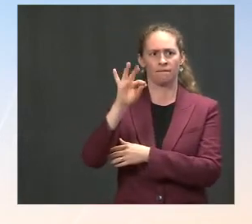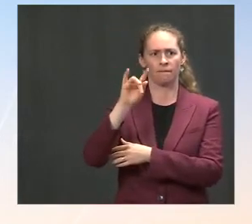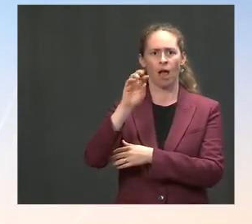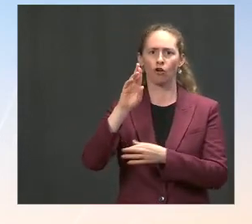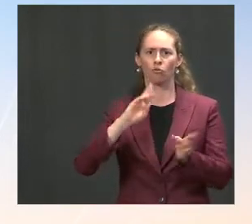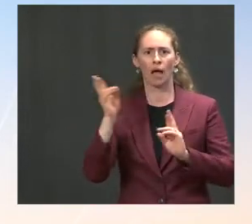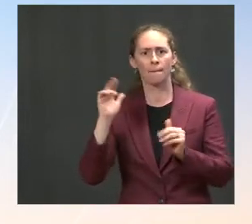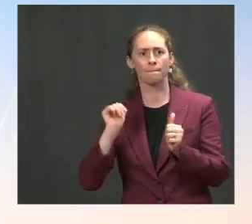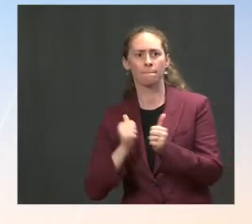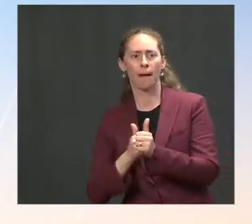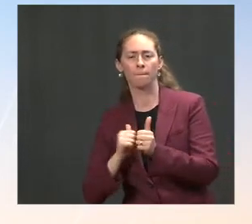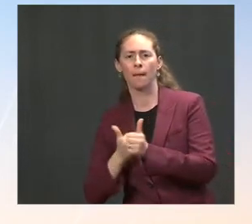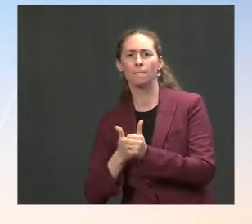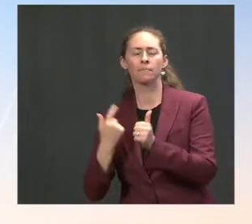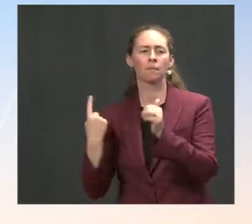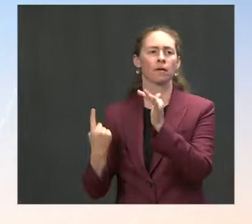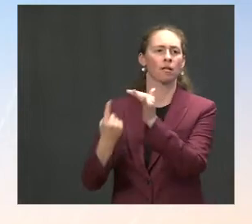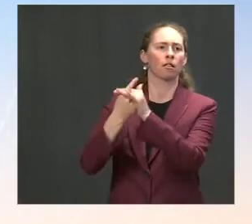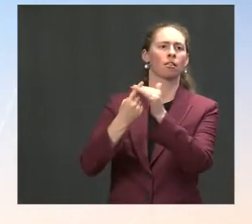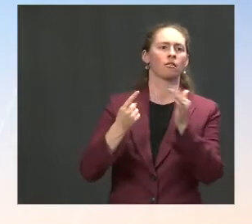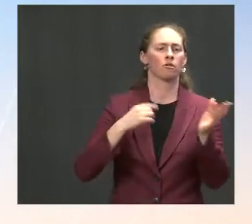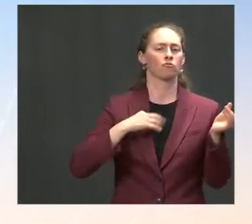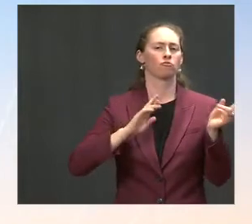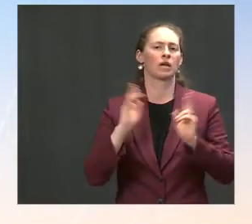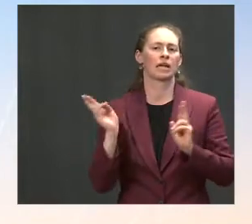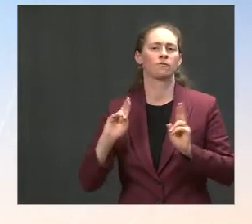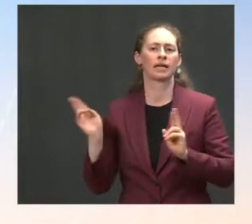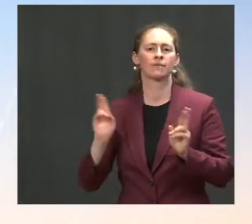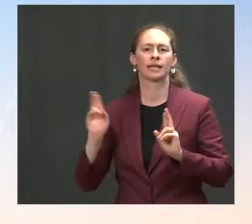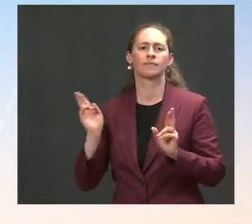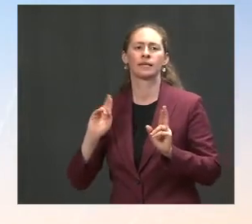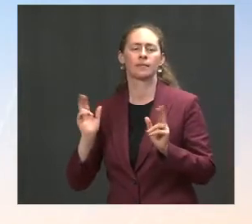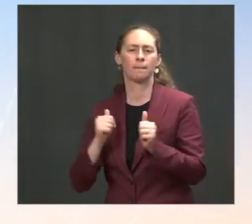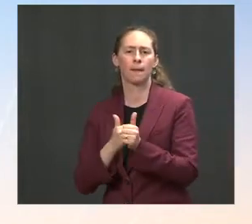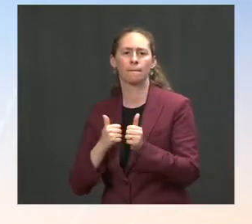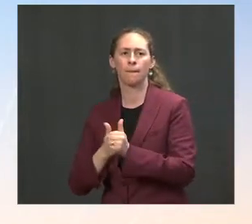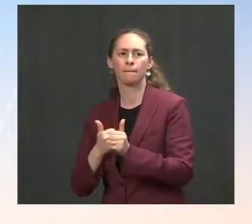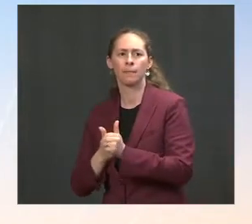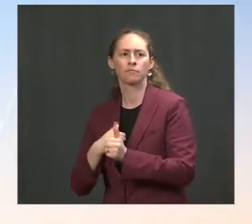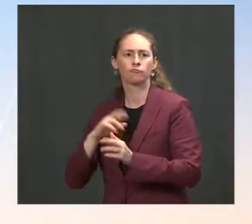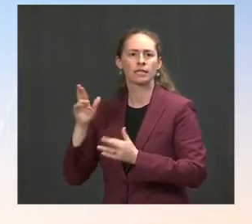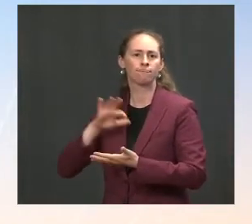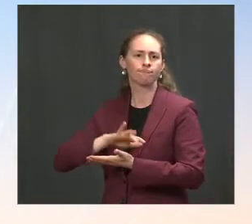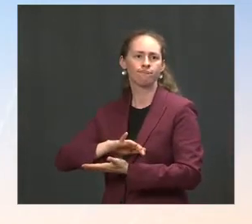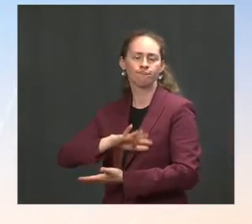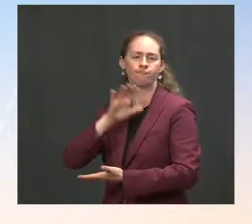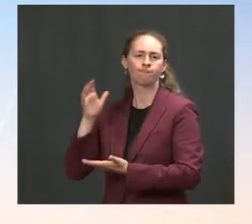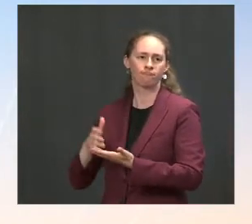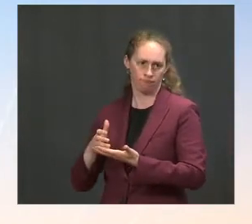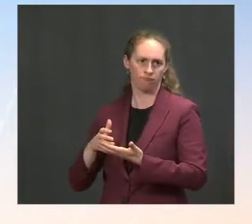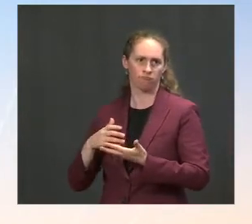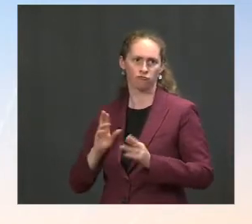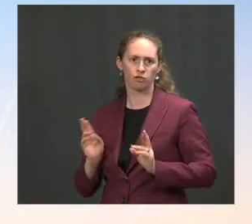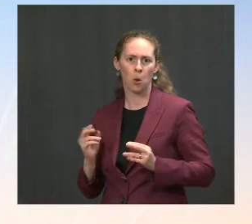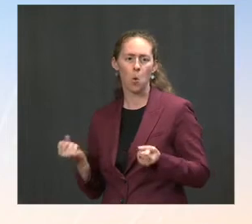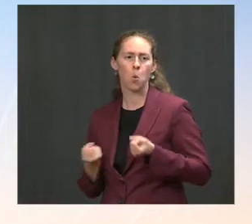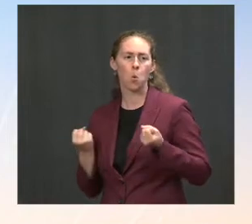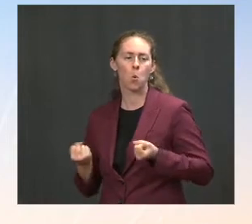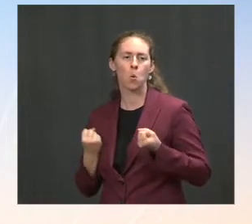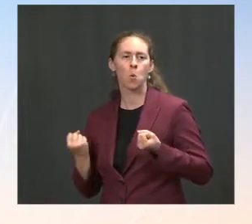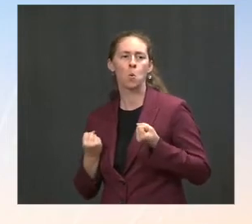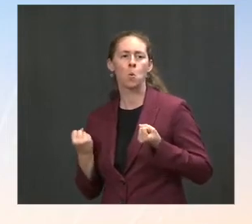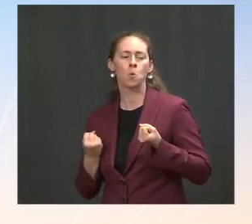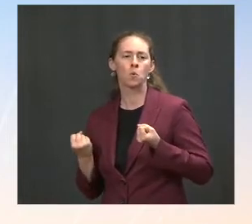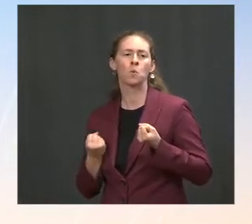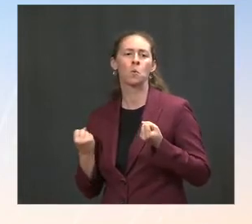is exercising an option in its contract with Pfizer to purchase these 200 million doses of the Pfizer vaccine to be delivered between the fall